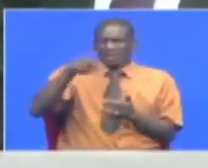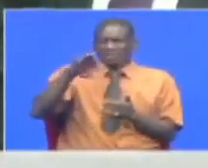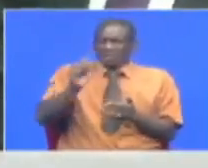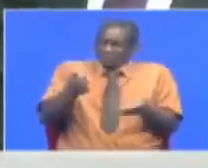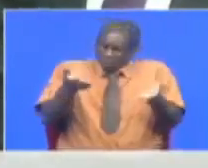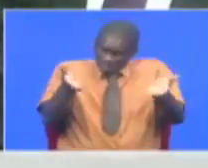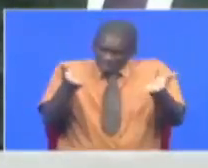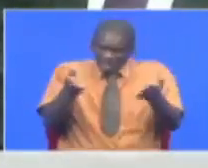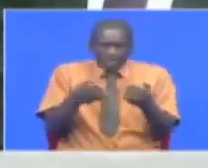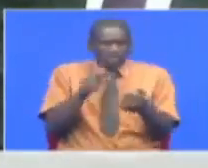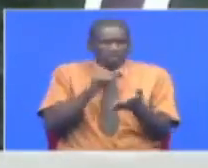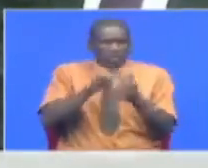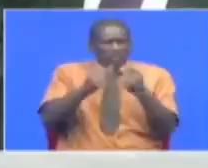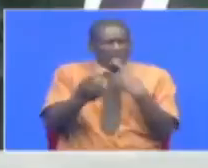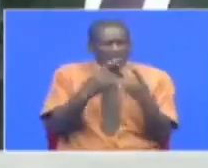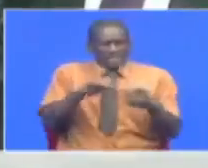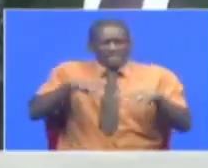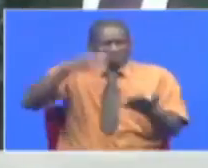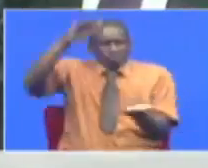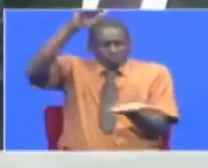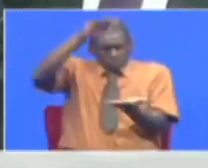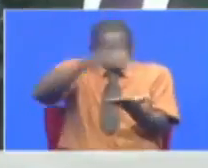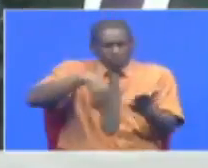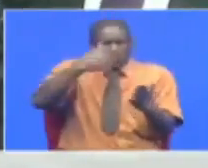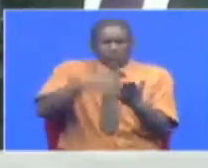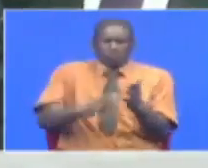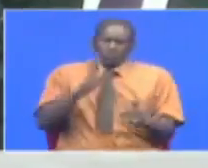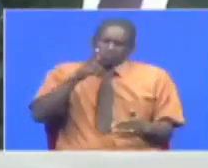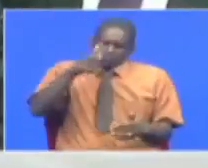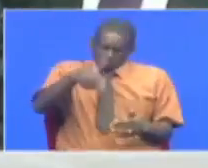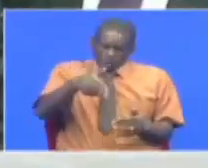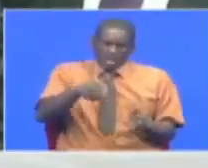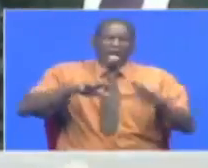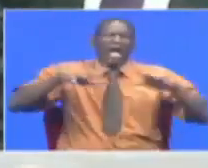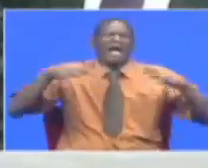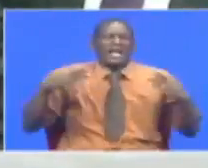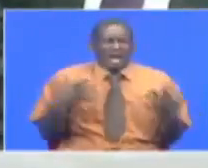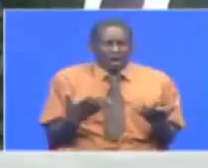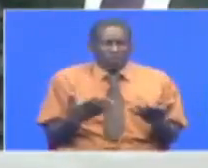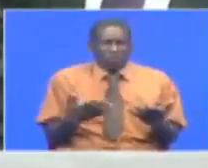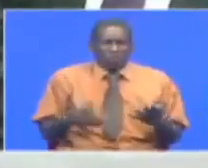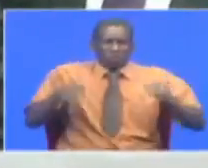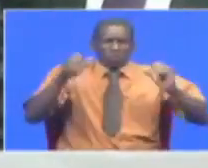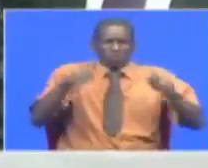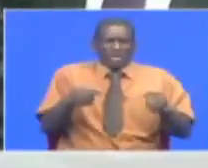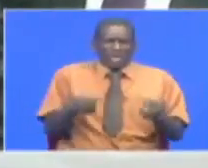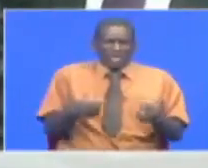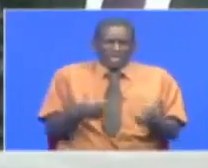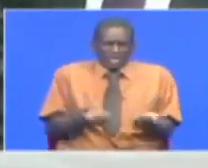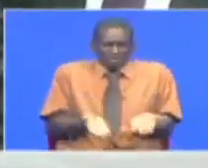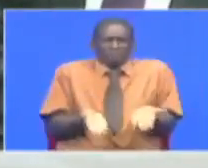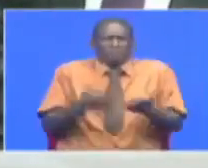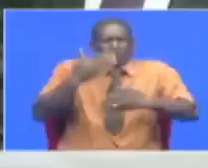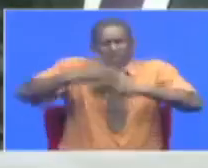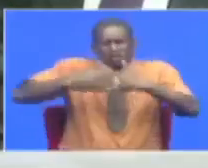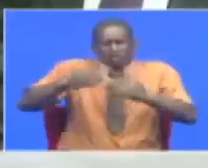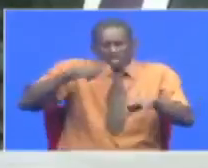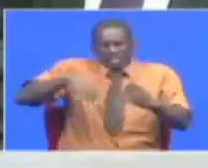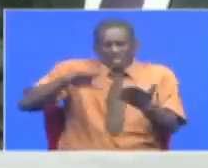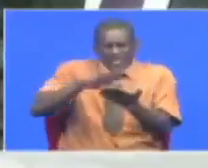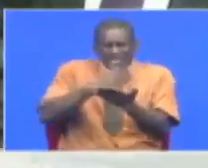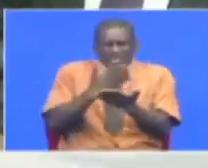discuss lowering the cost of fuel and how we are going to build in the relationships within the sector, so